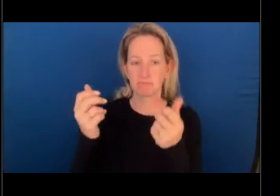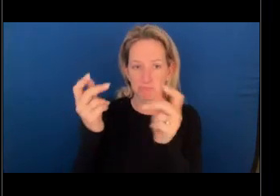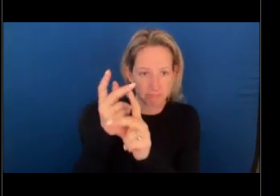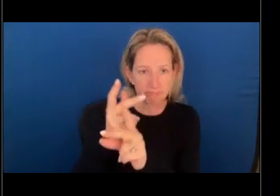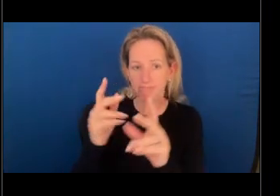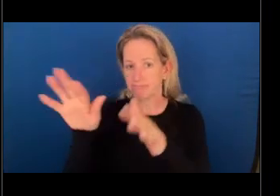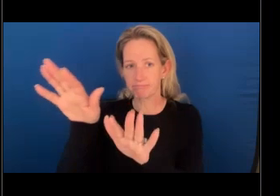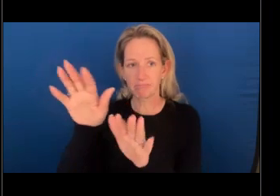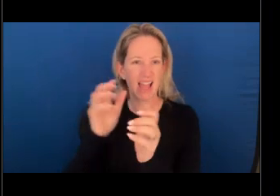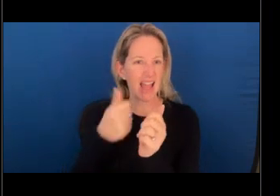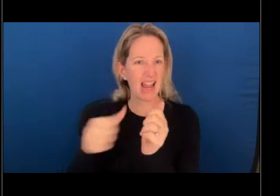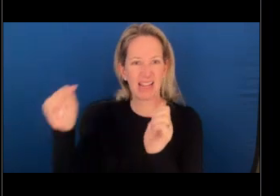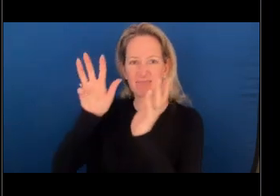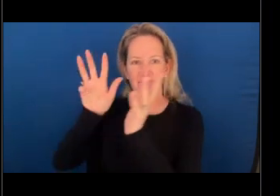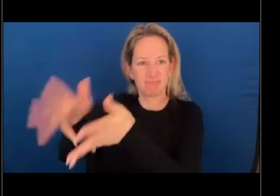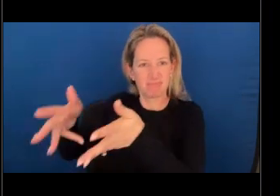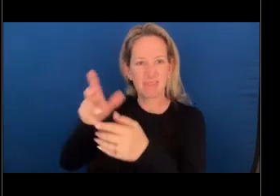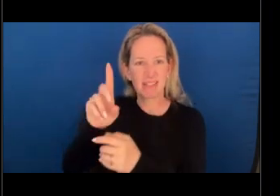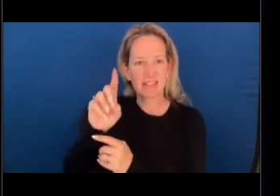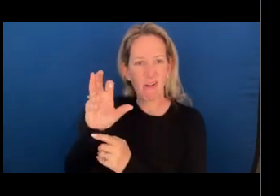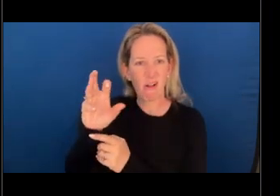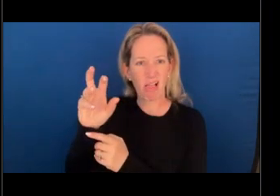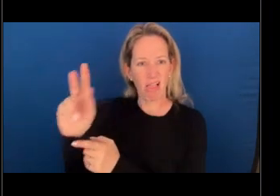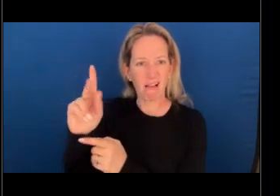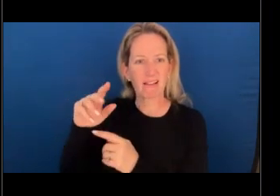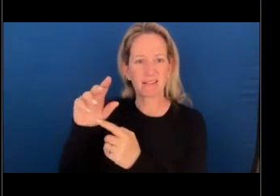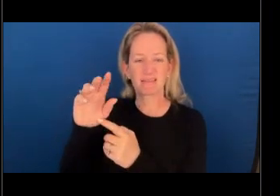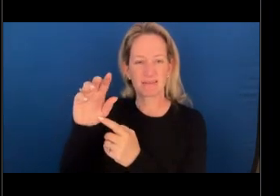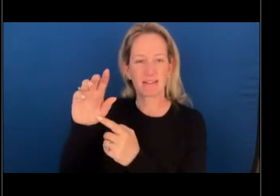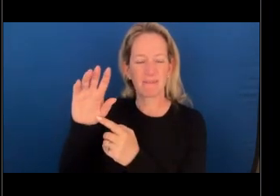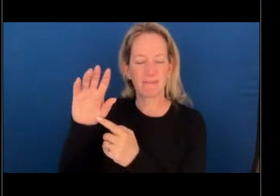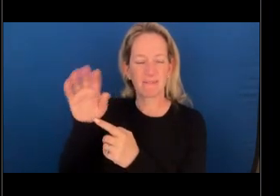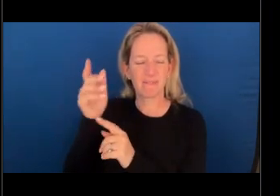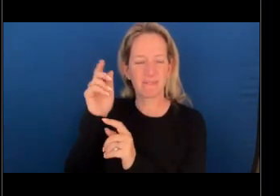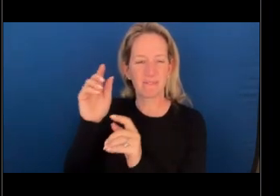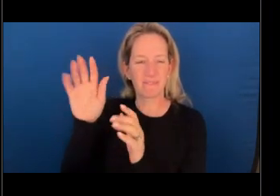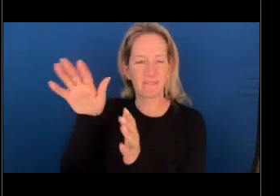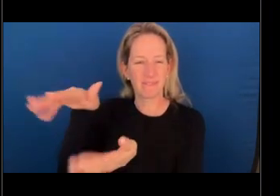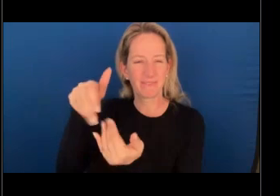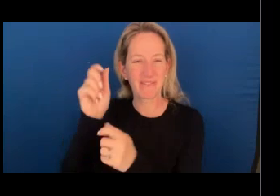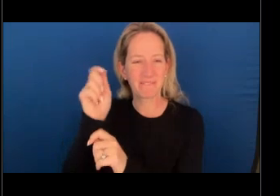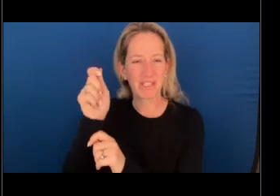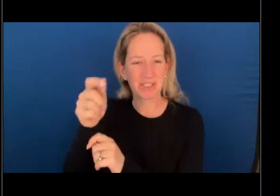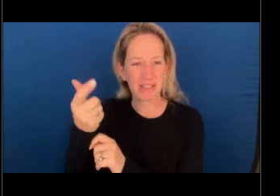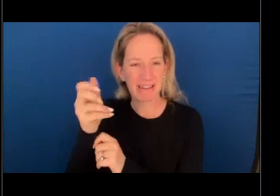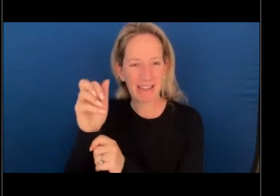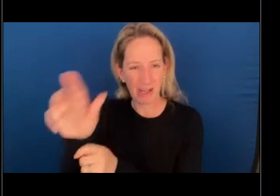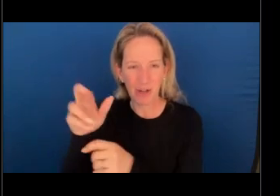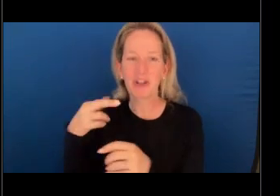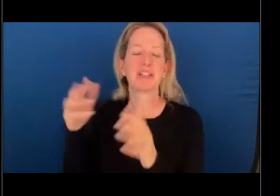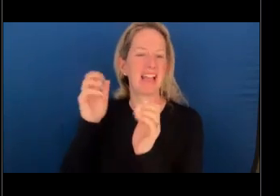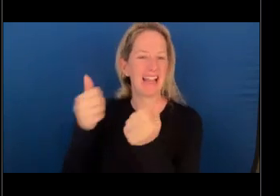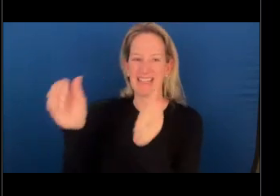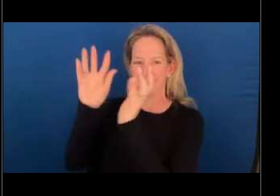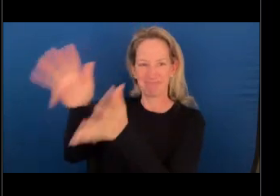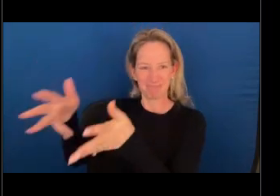session 4, action through alliances. And we'll take a short break before starting some more sessions before